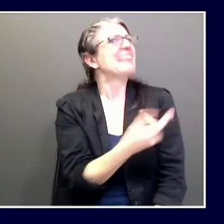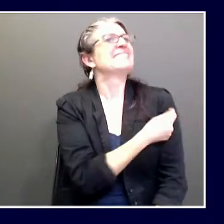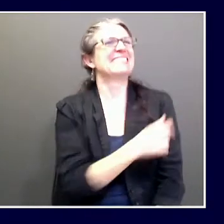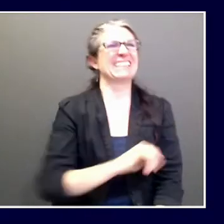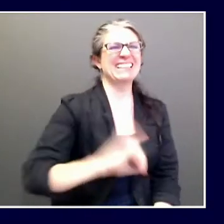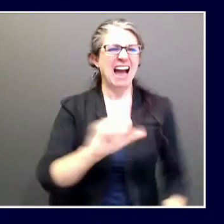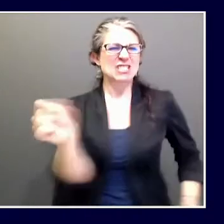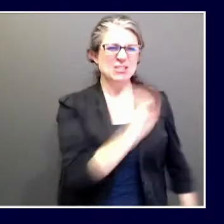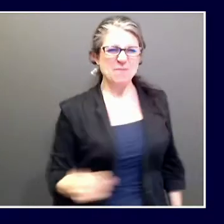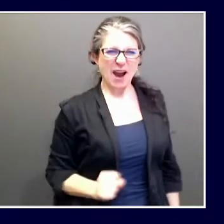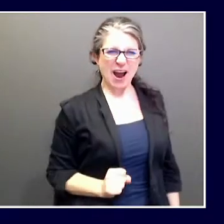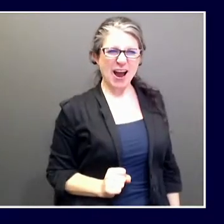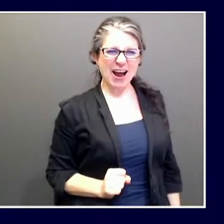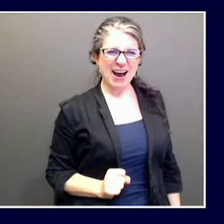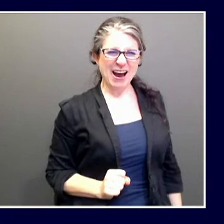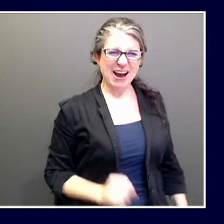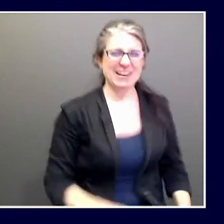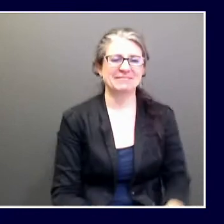superpower.